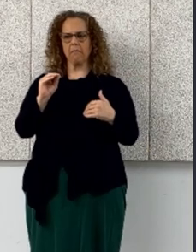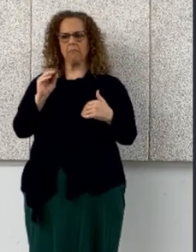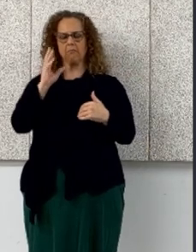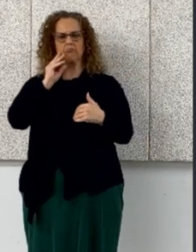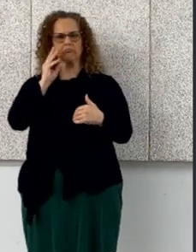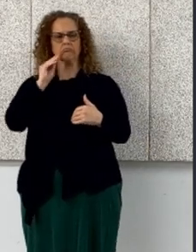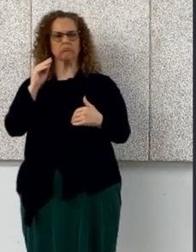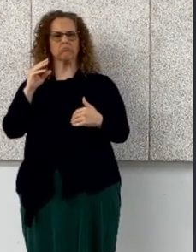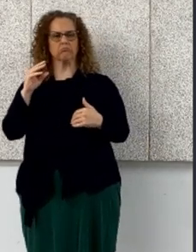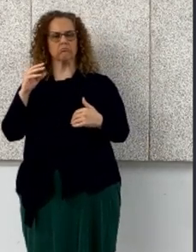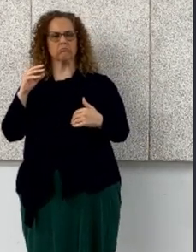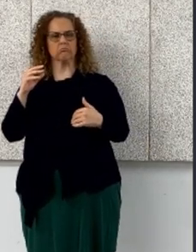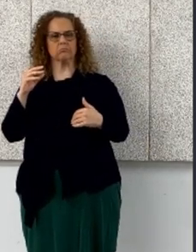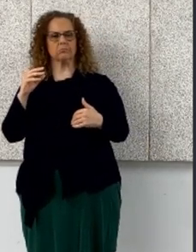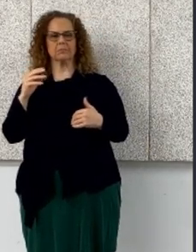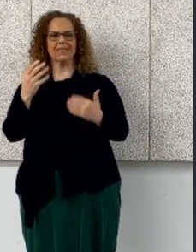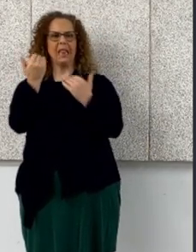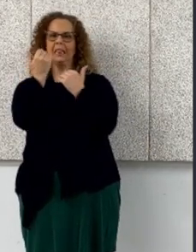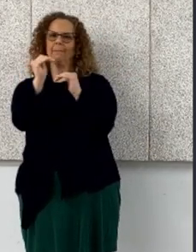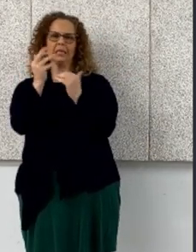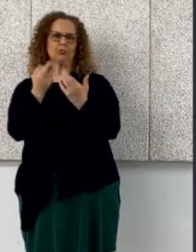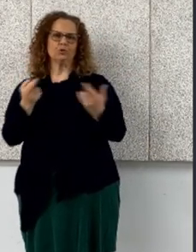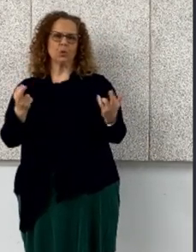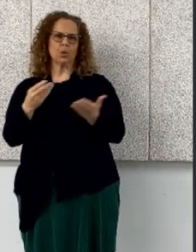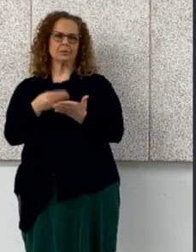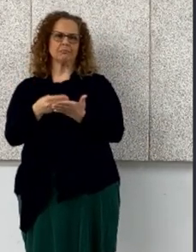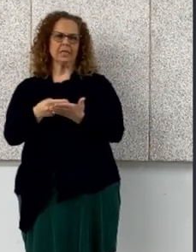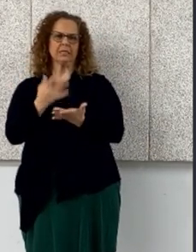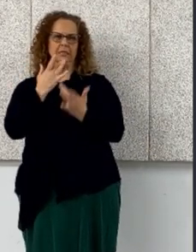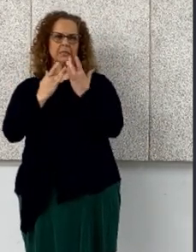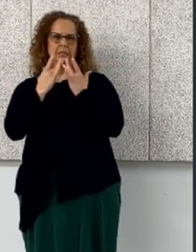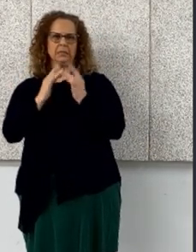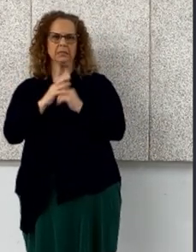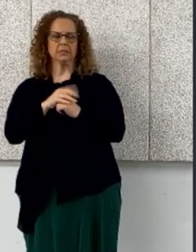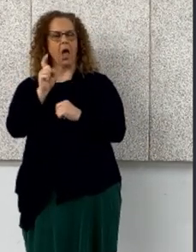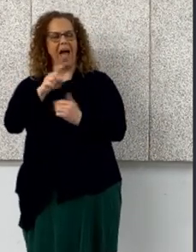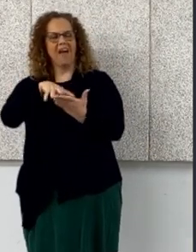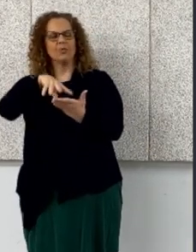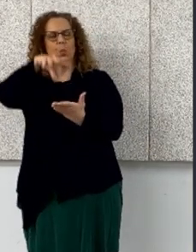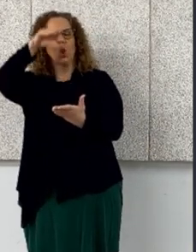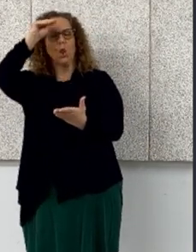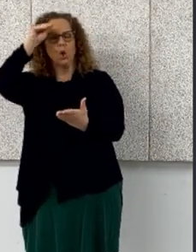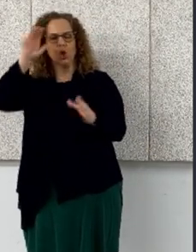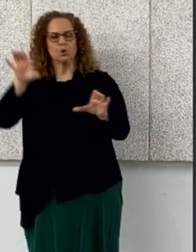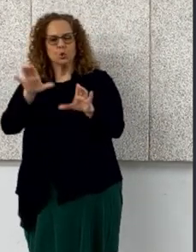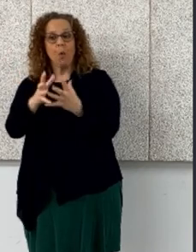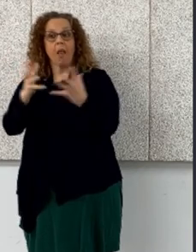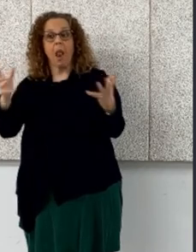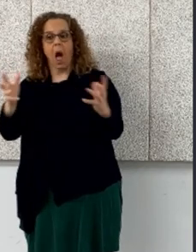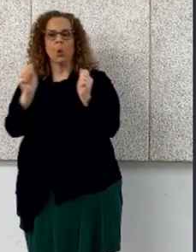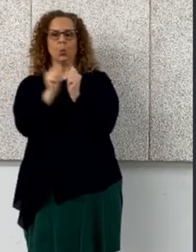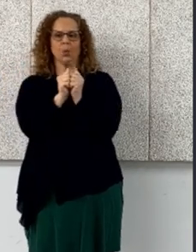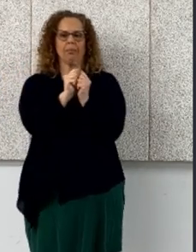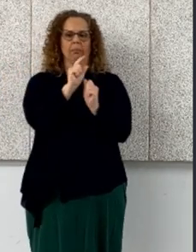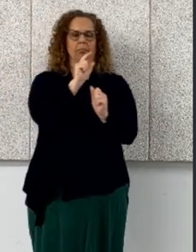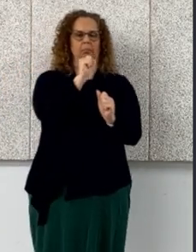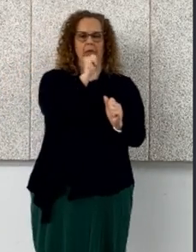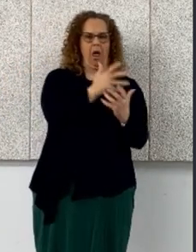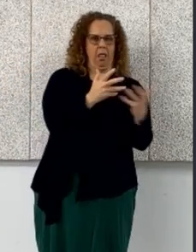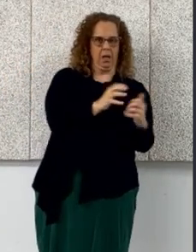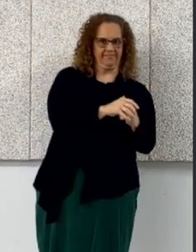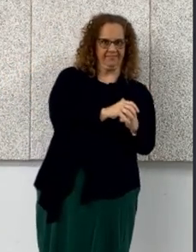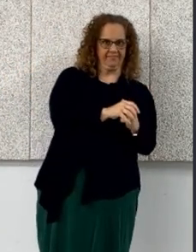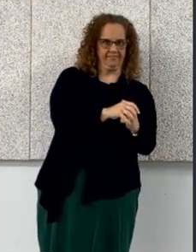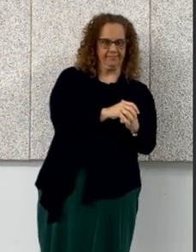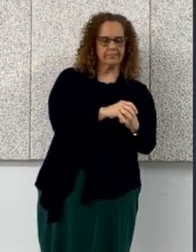way. We have very limited in resources. You need to learn how to do a lot with a little. Mm-hmm. But where we're different